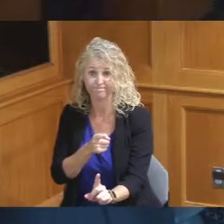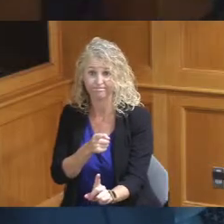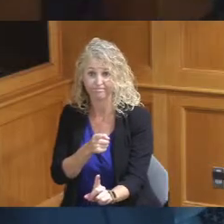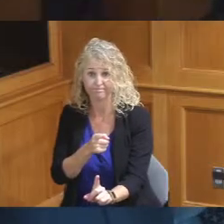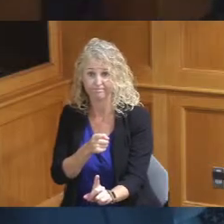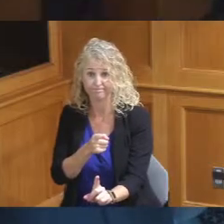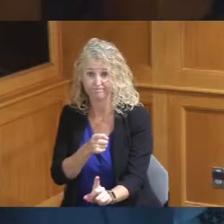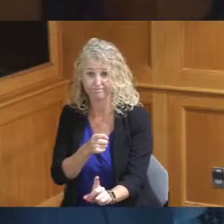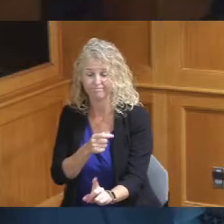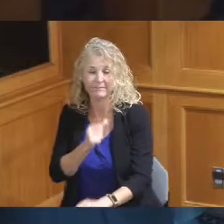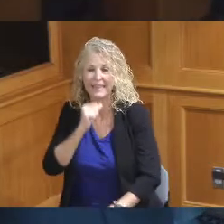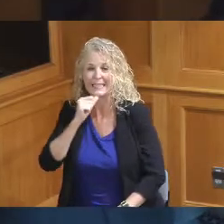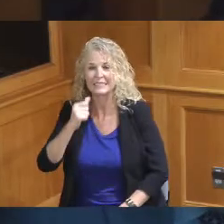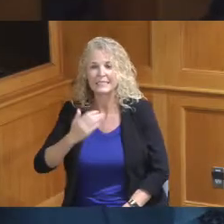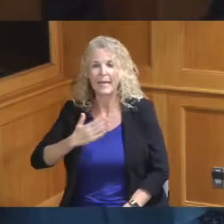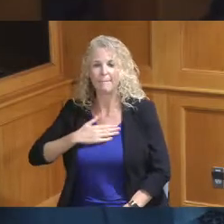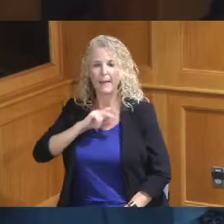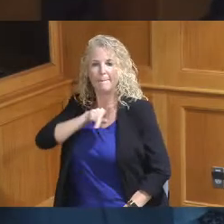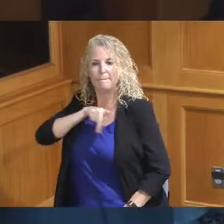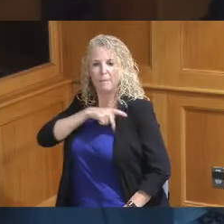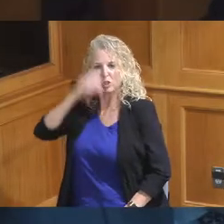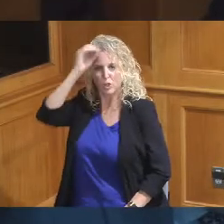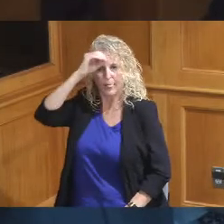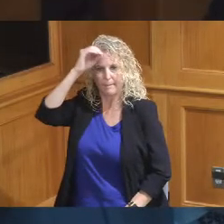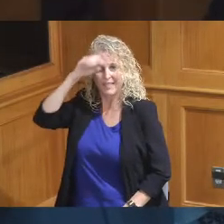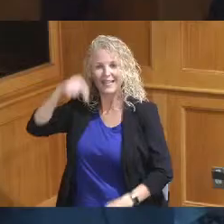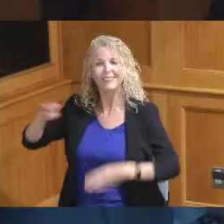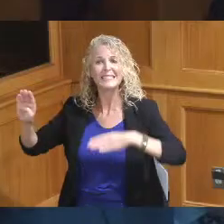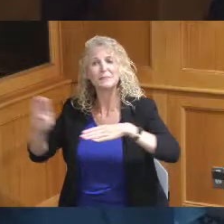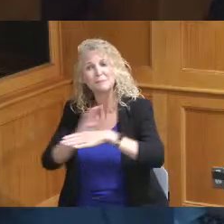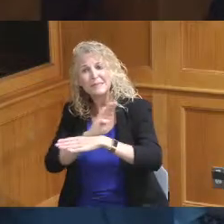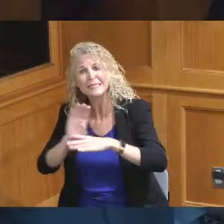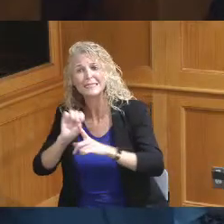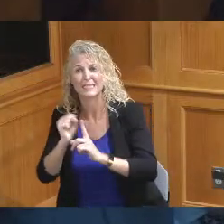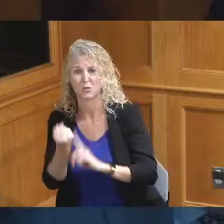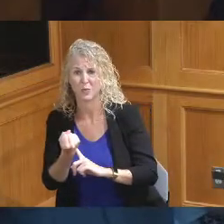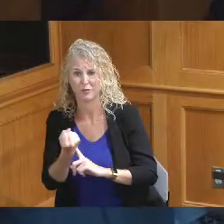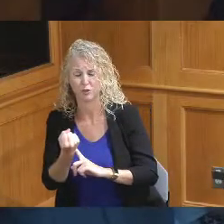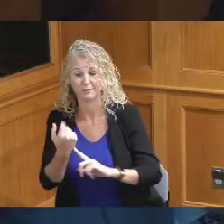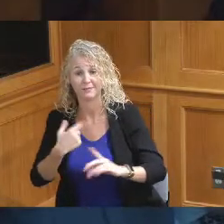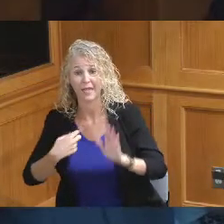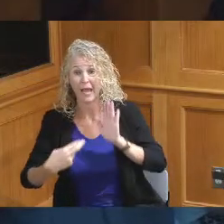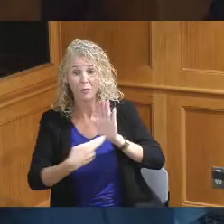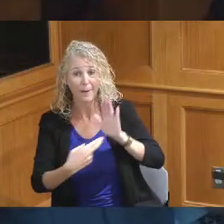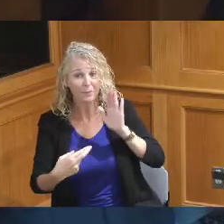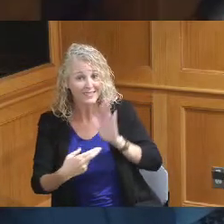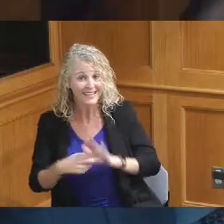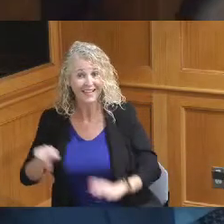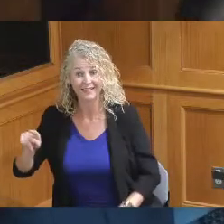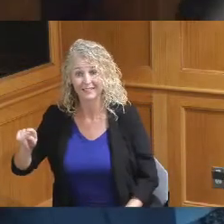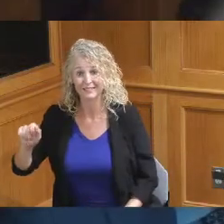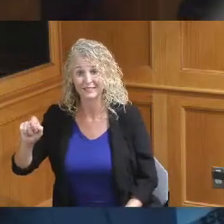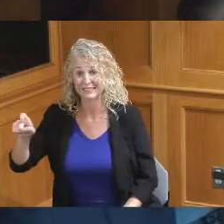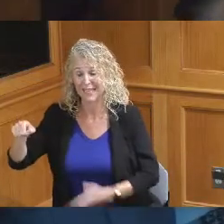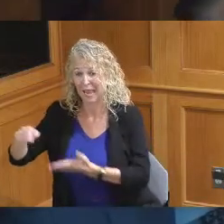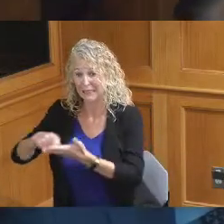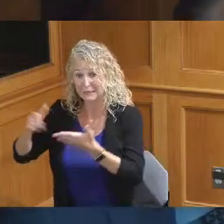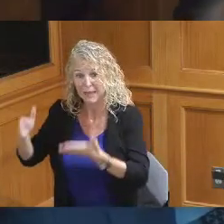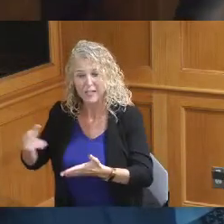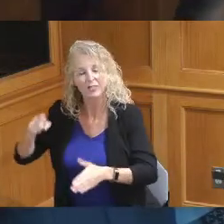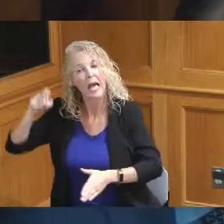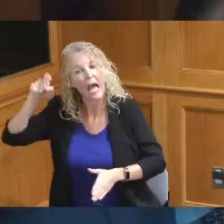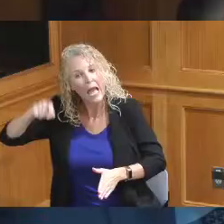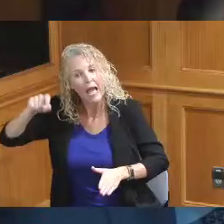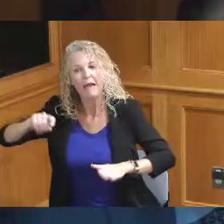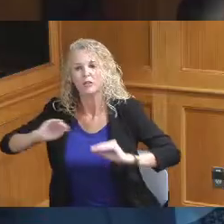it's not a personal thing. It's a business thing on behalf of the taxpayers. And for me, I got to be transparent